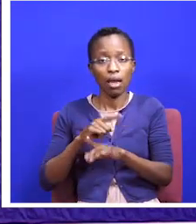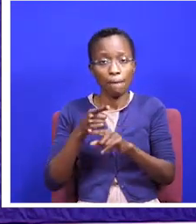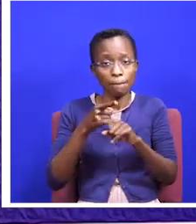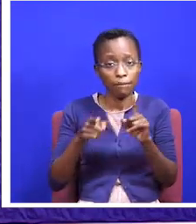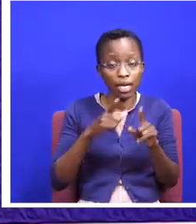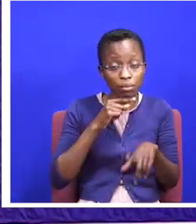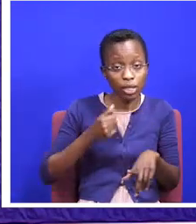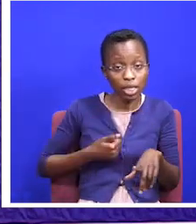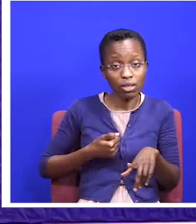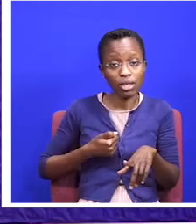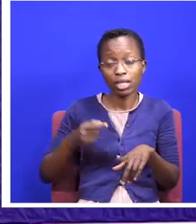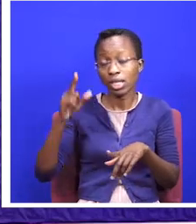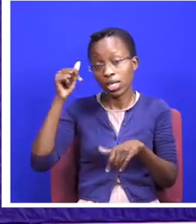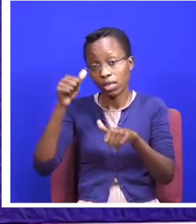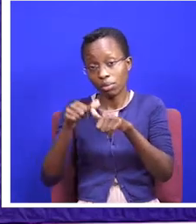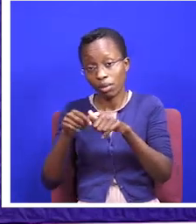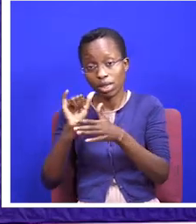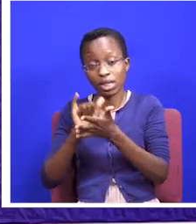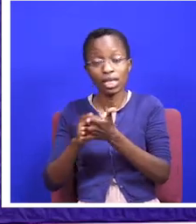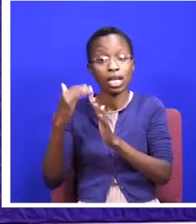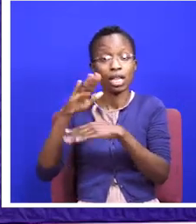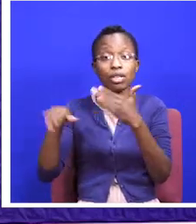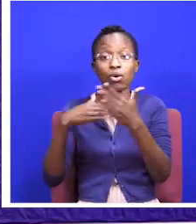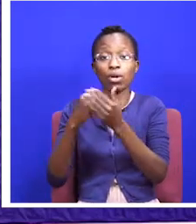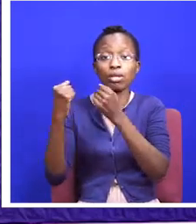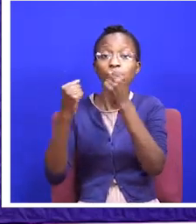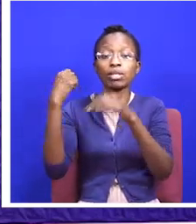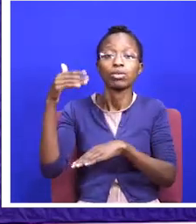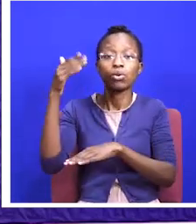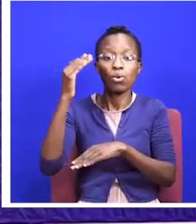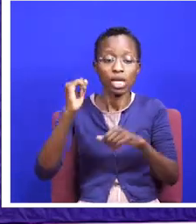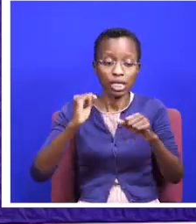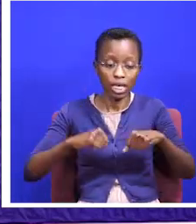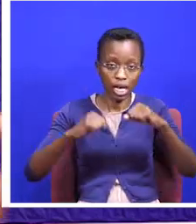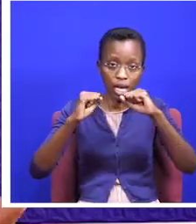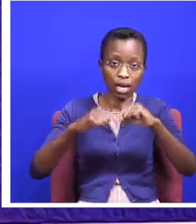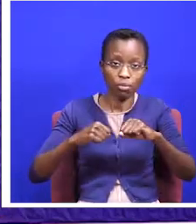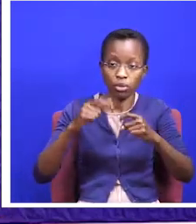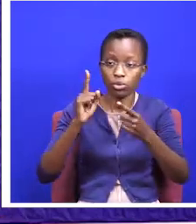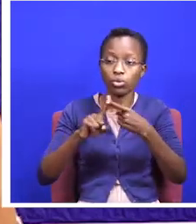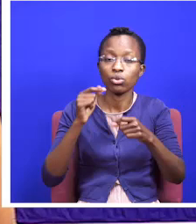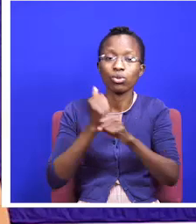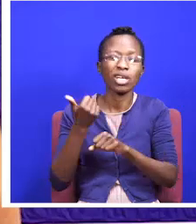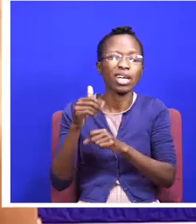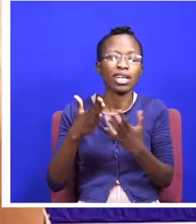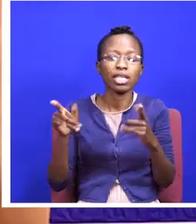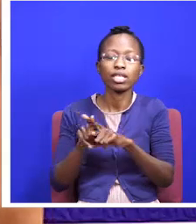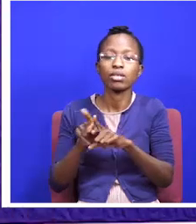girls, remember, El Shaddai, the Almighty God, is able to